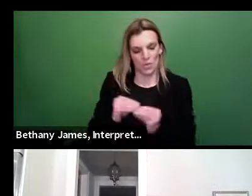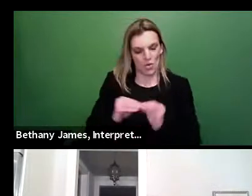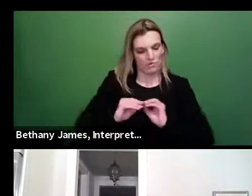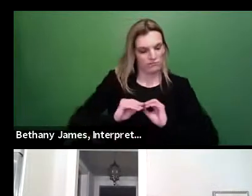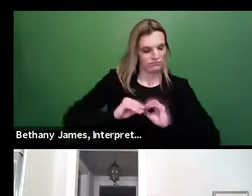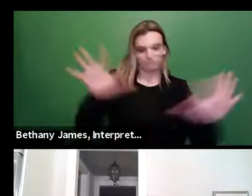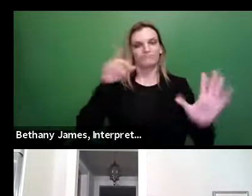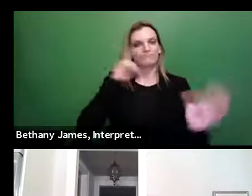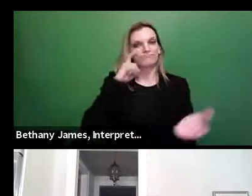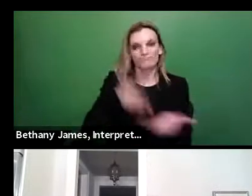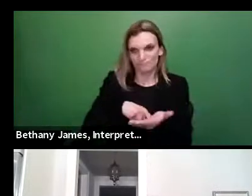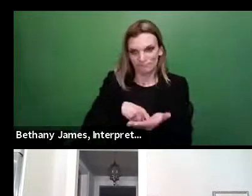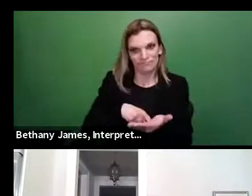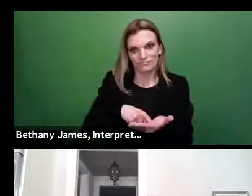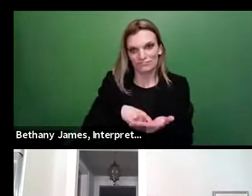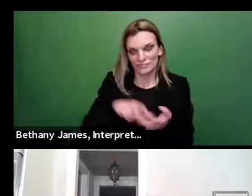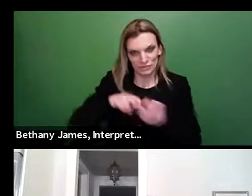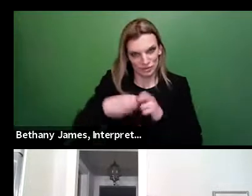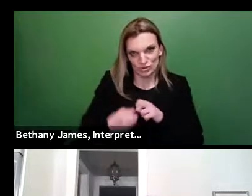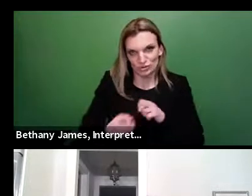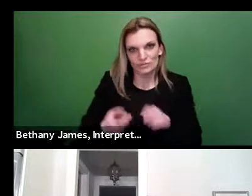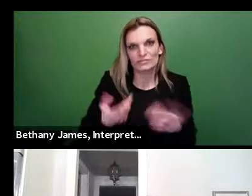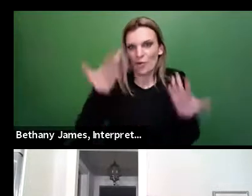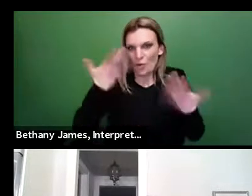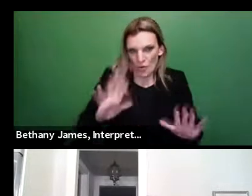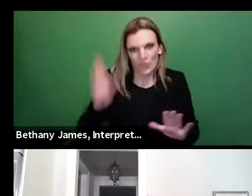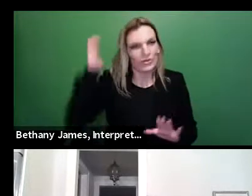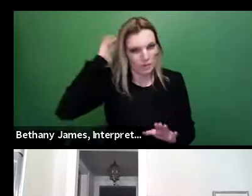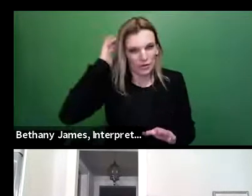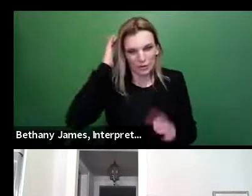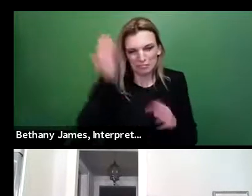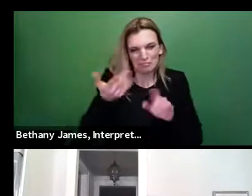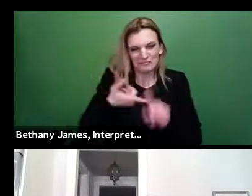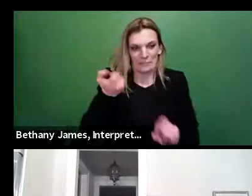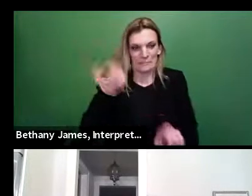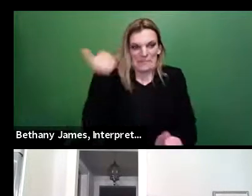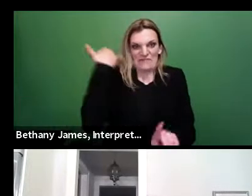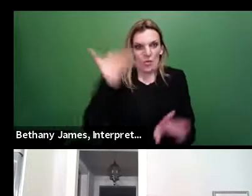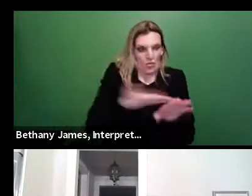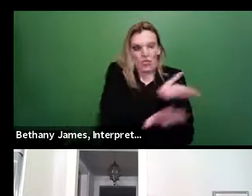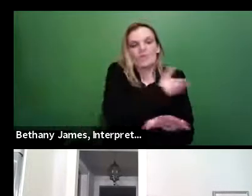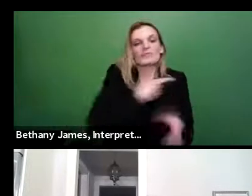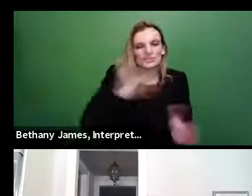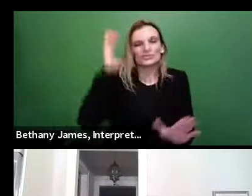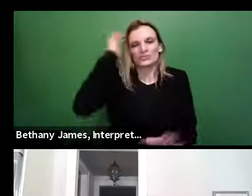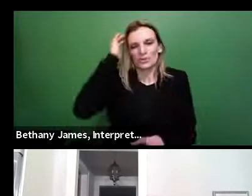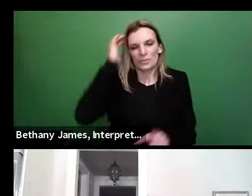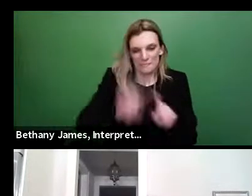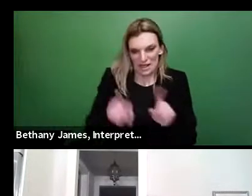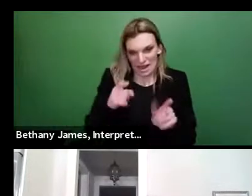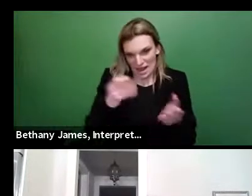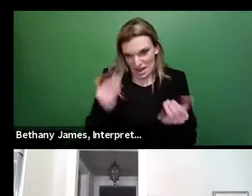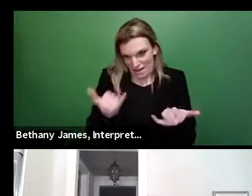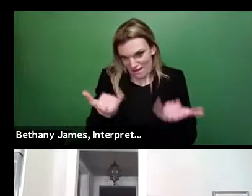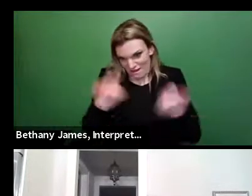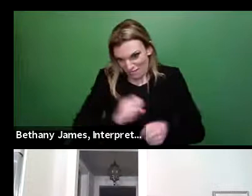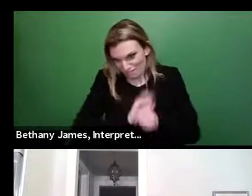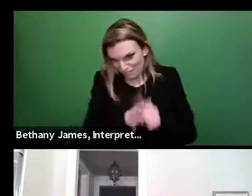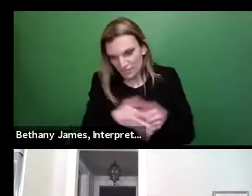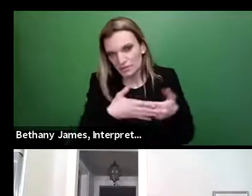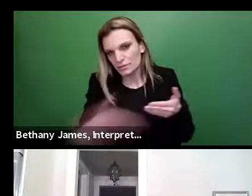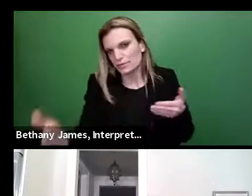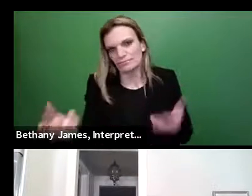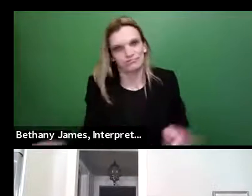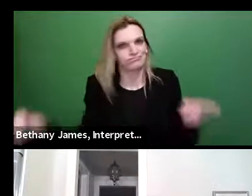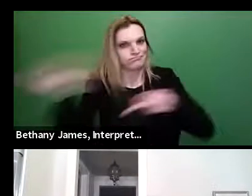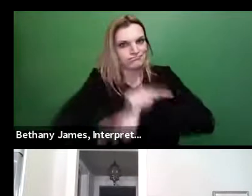across the state, but it definitely has put more focus on that. So just real quick, 1 year